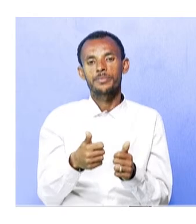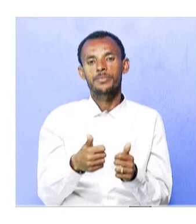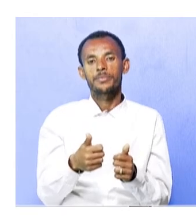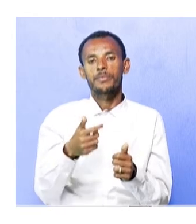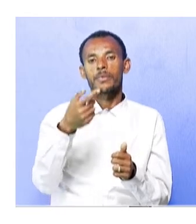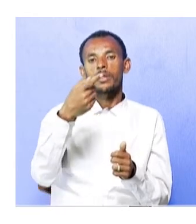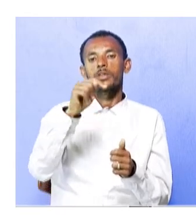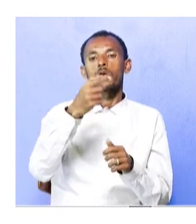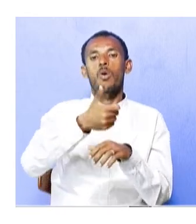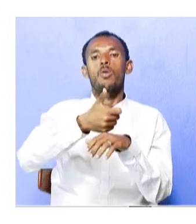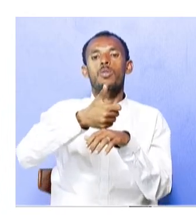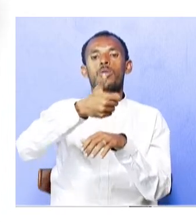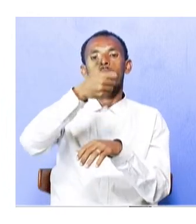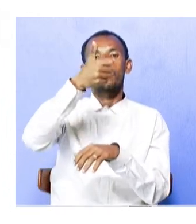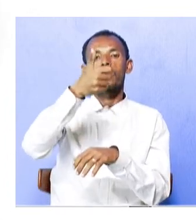the altitude